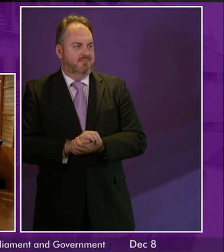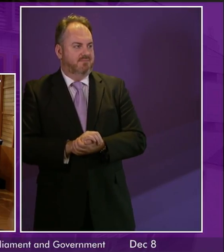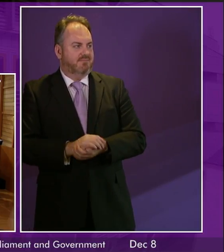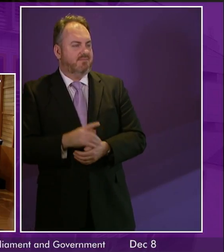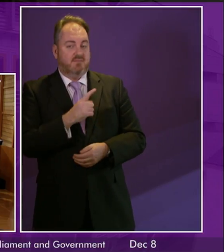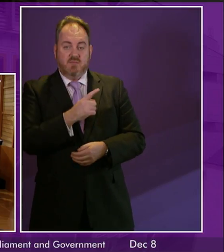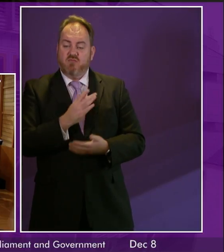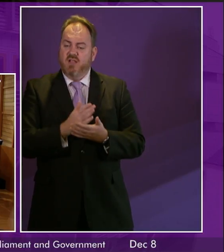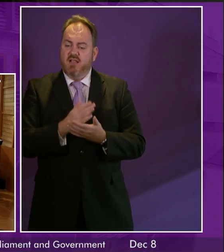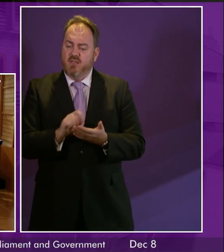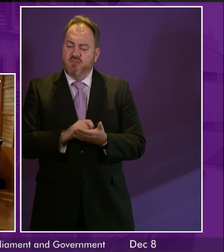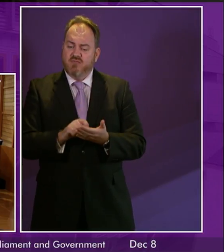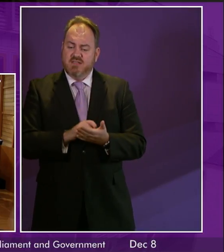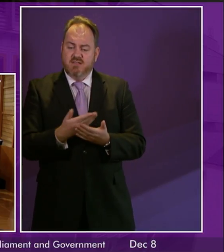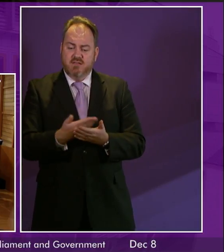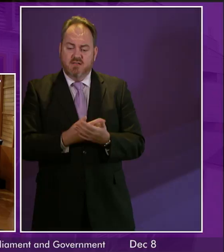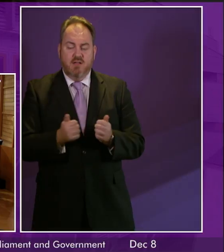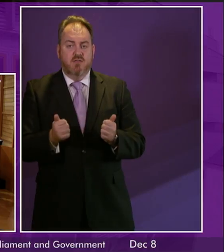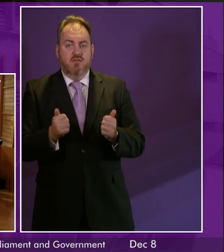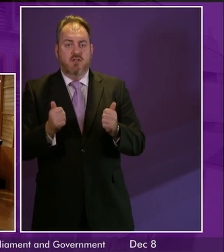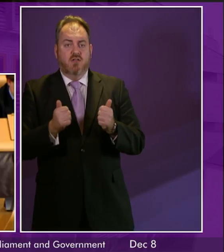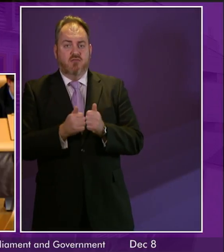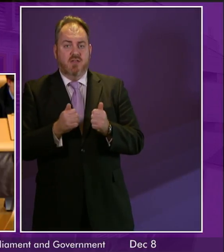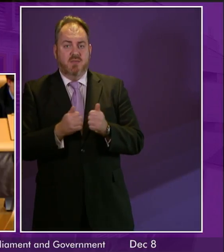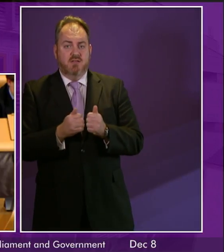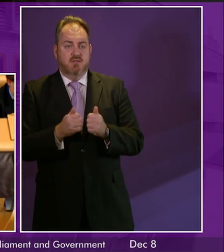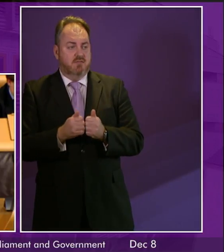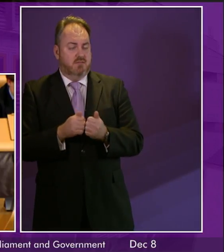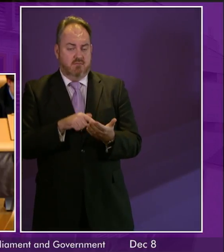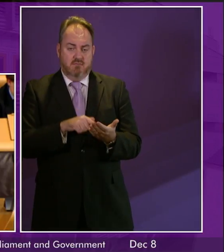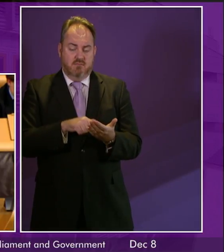is the written agreement established between the Scottish Parliament and the Scottish Government on